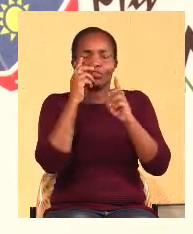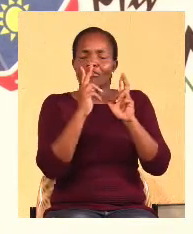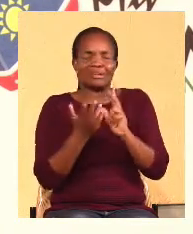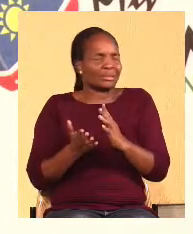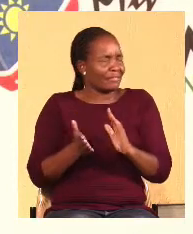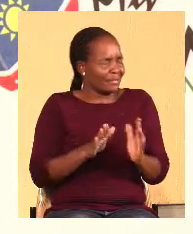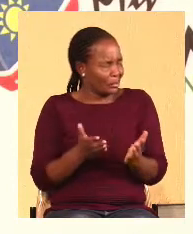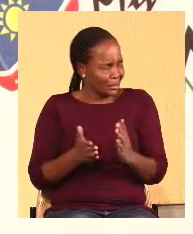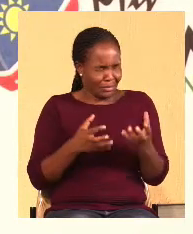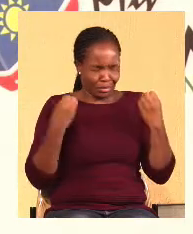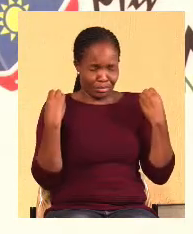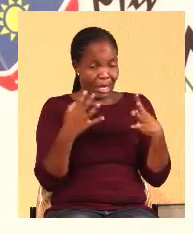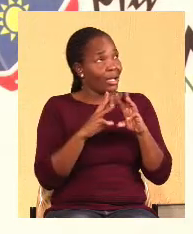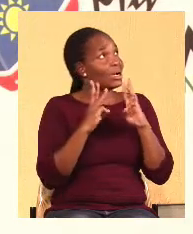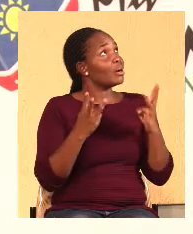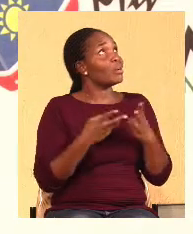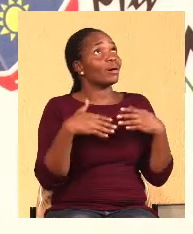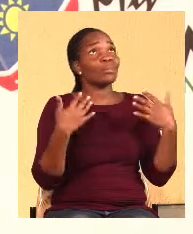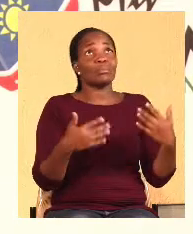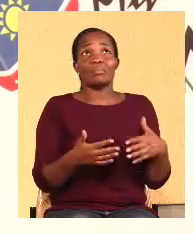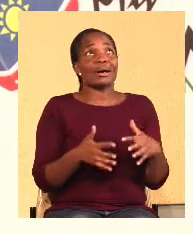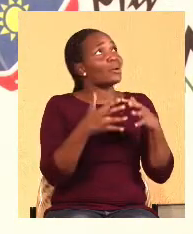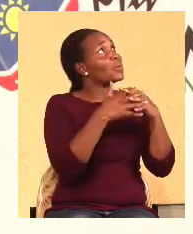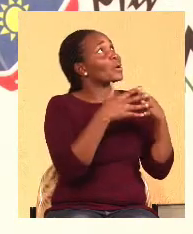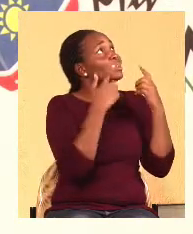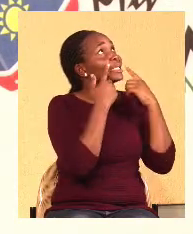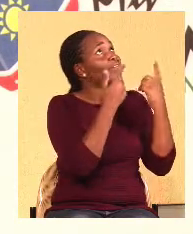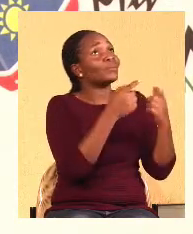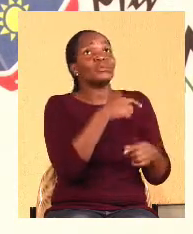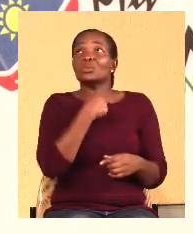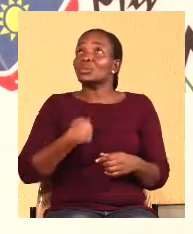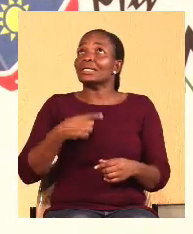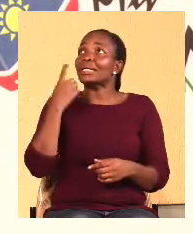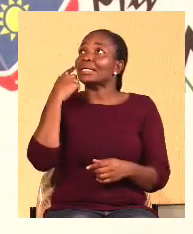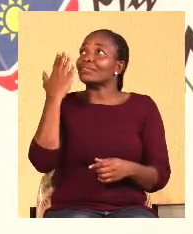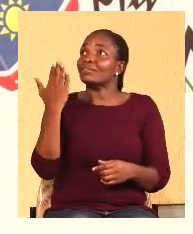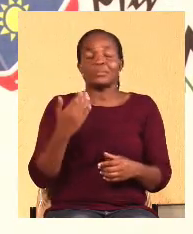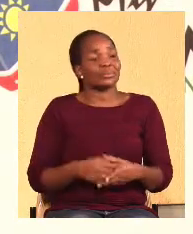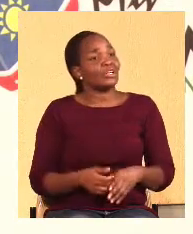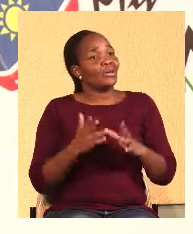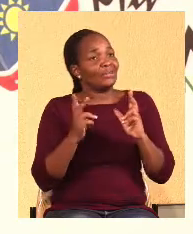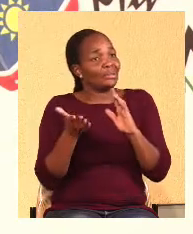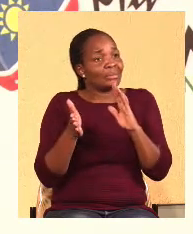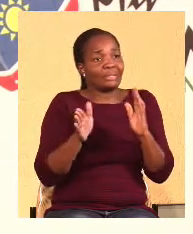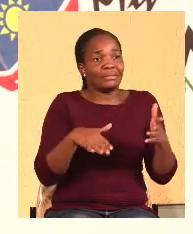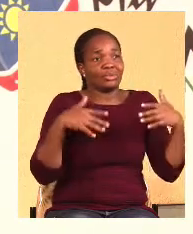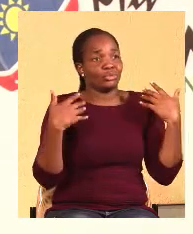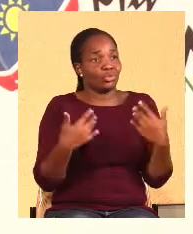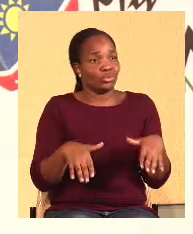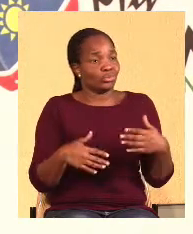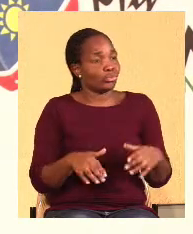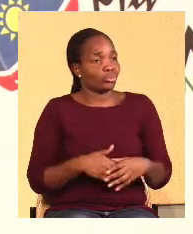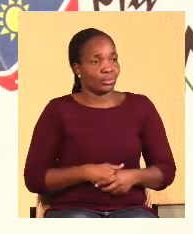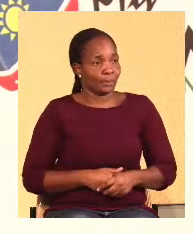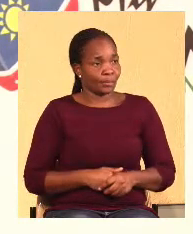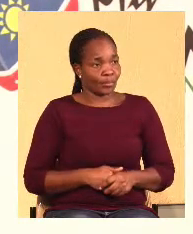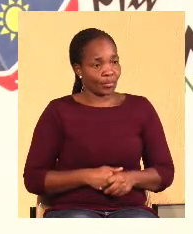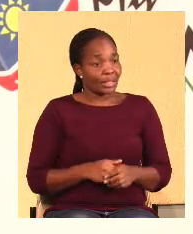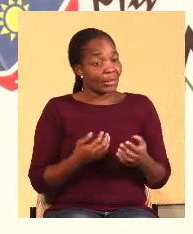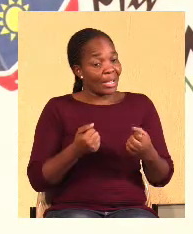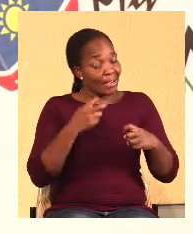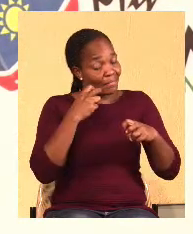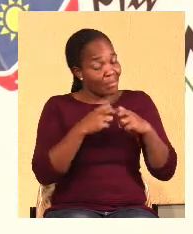over the world, Spain, US, England, China. So therefore, before we are faced with such a